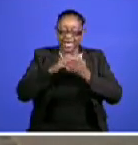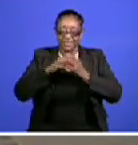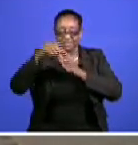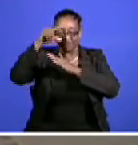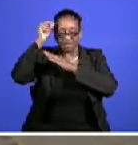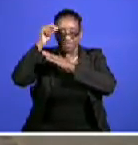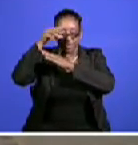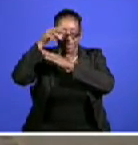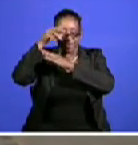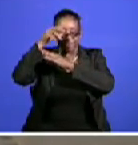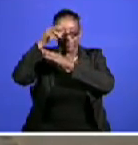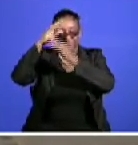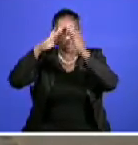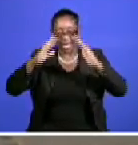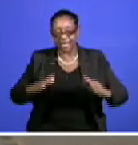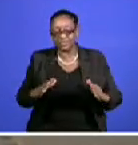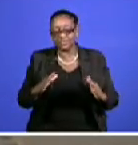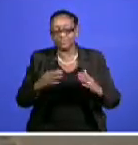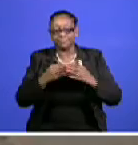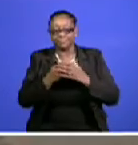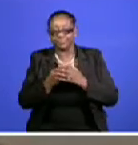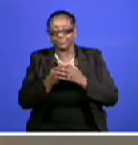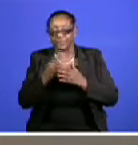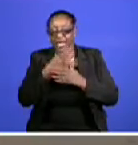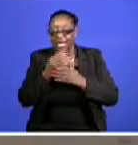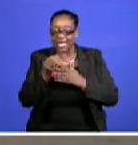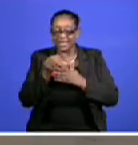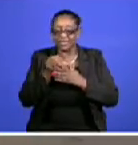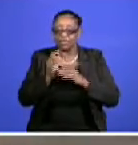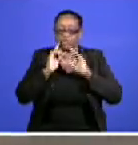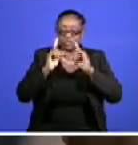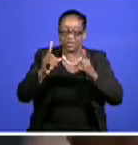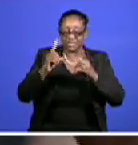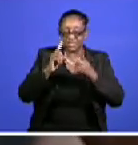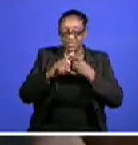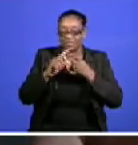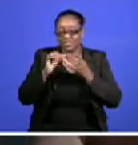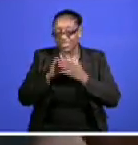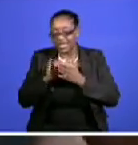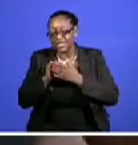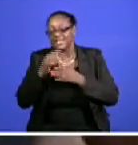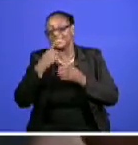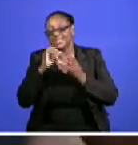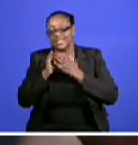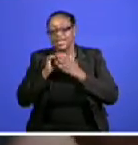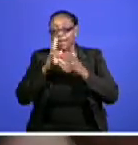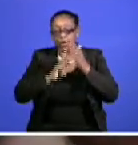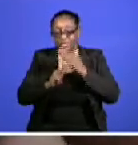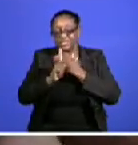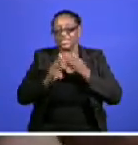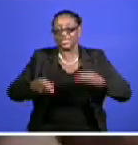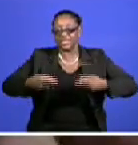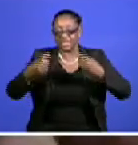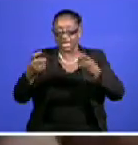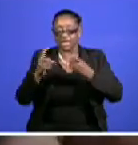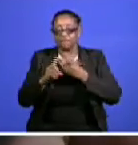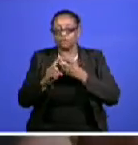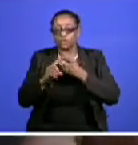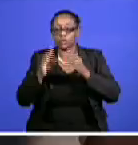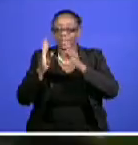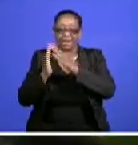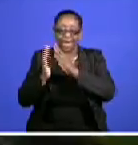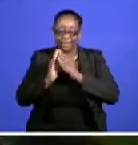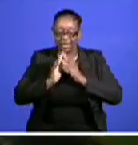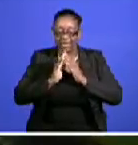is the official residence of the Governor General. In response to the incident, Dame says there is a policy that he presented to Cabinet late last